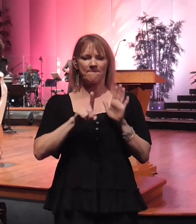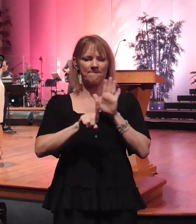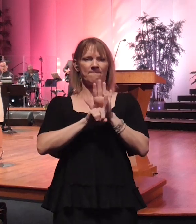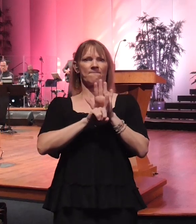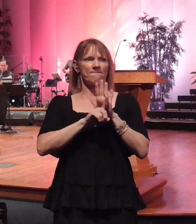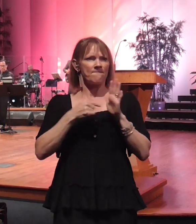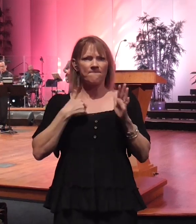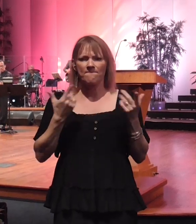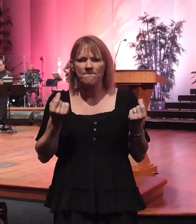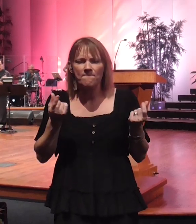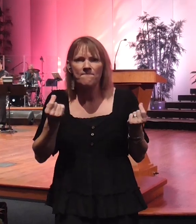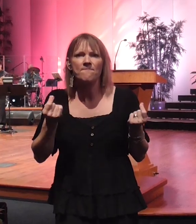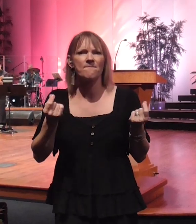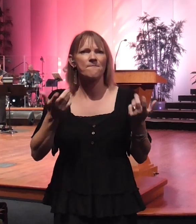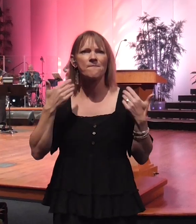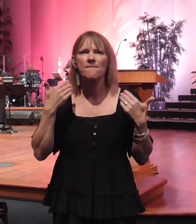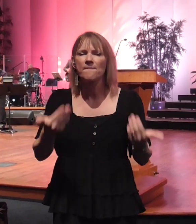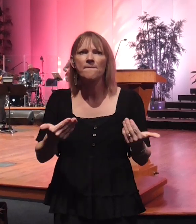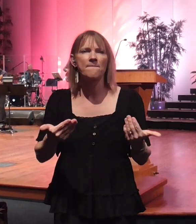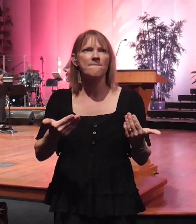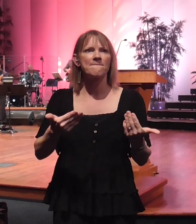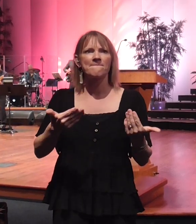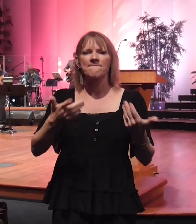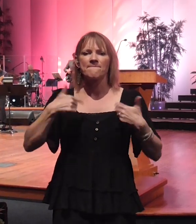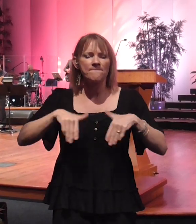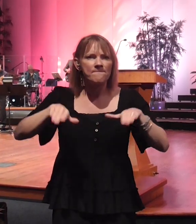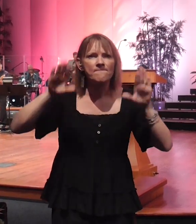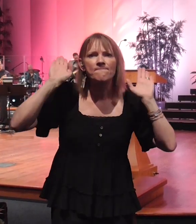and you're giving it your all.